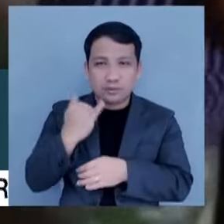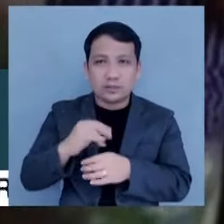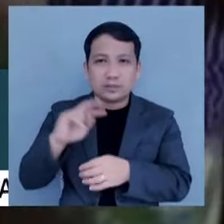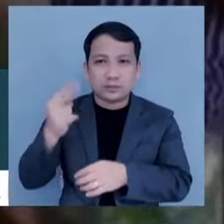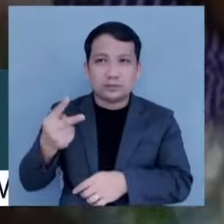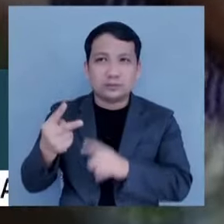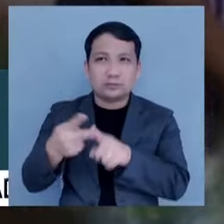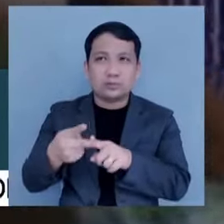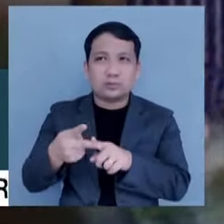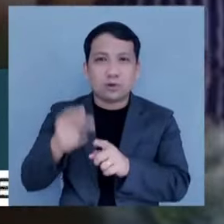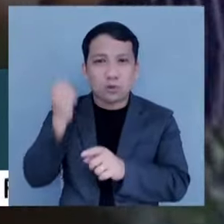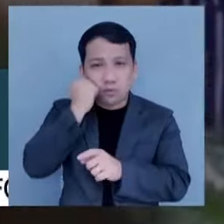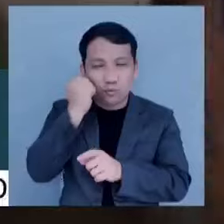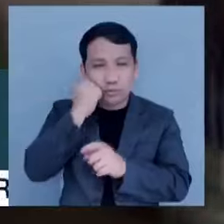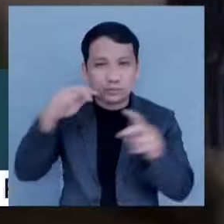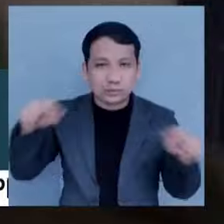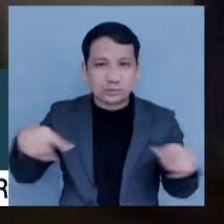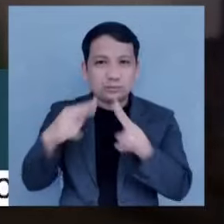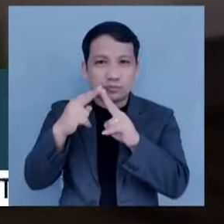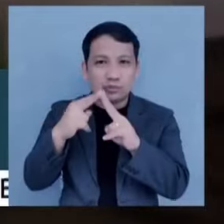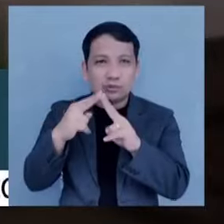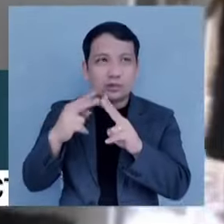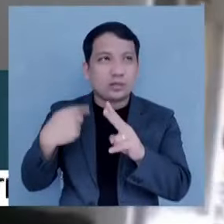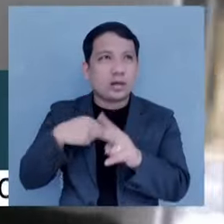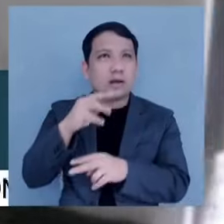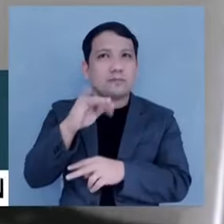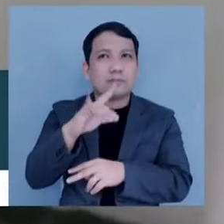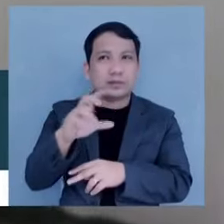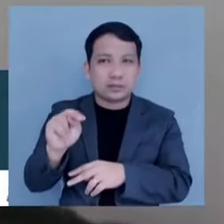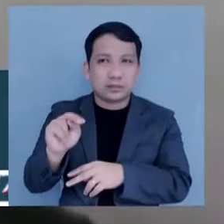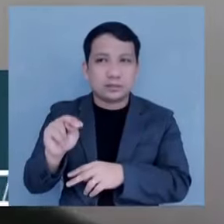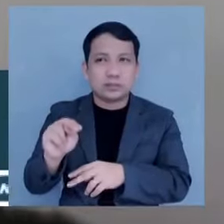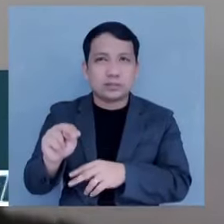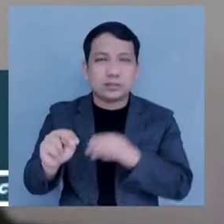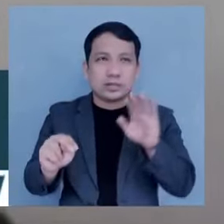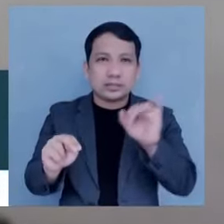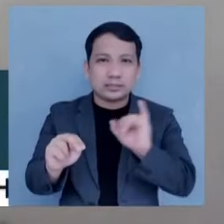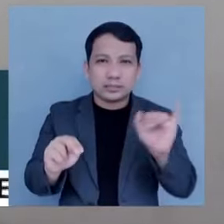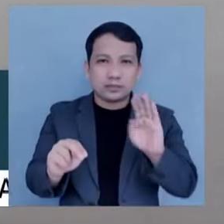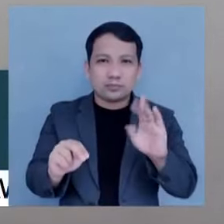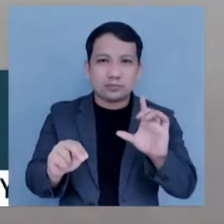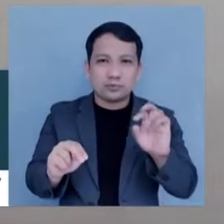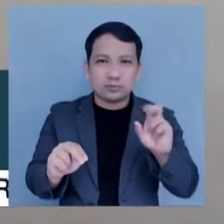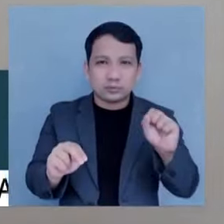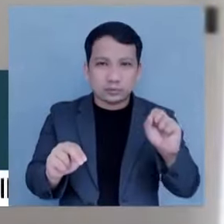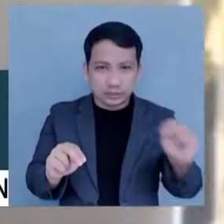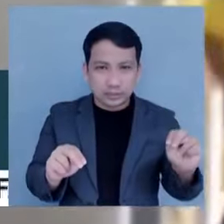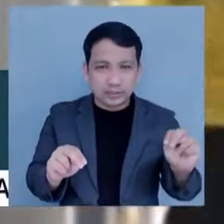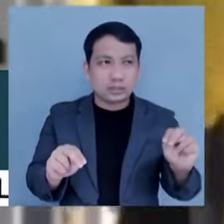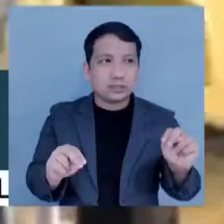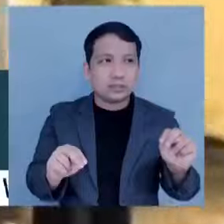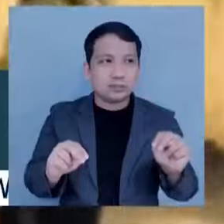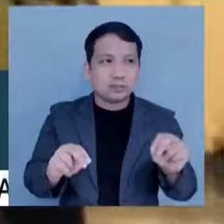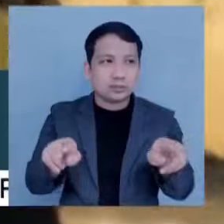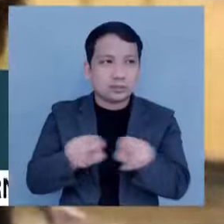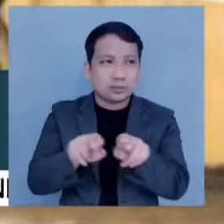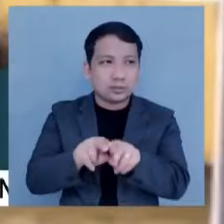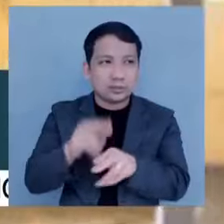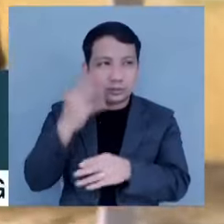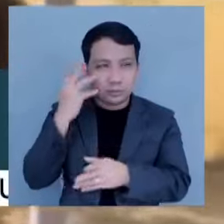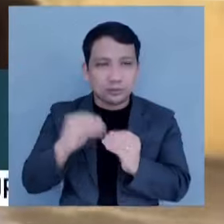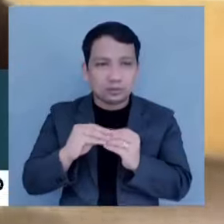major volcano systems there. You have Mayon and Bulusan. And at the same time, this is the normal path of